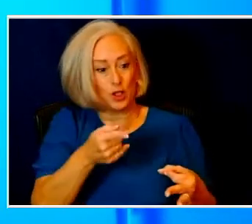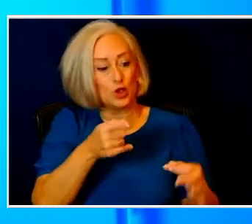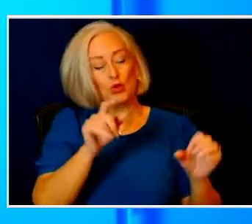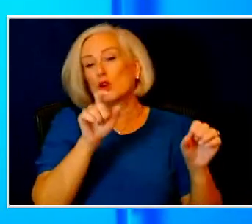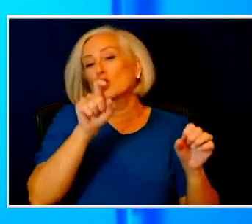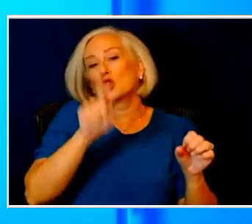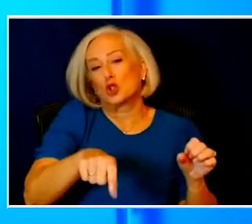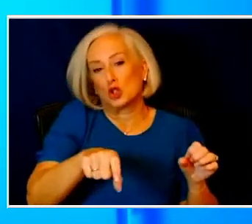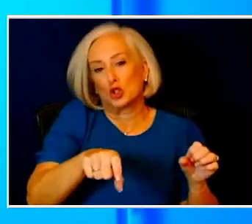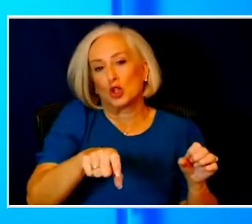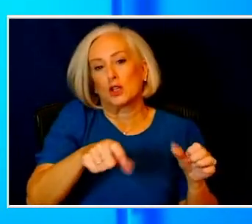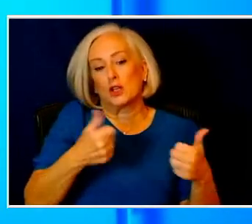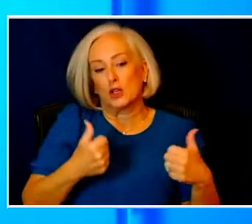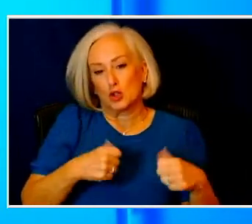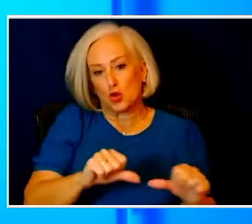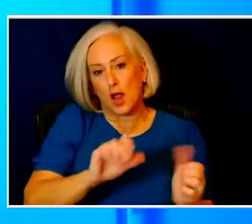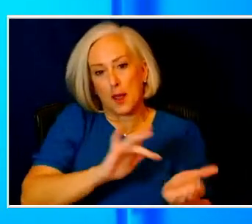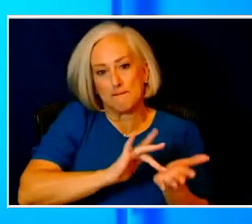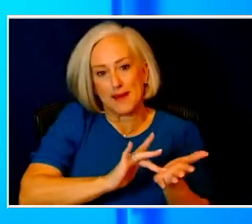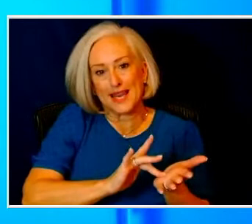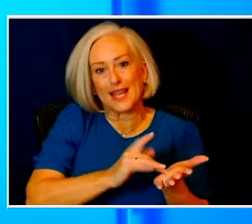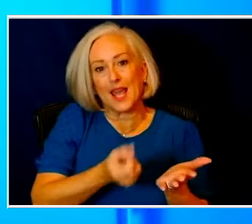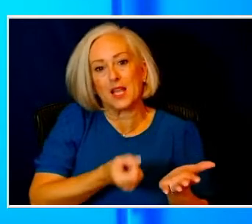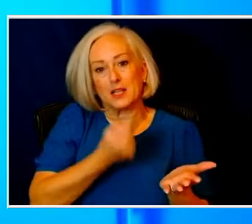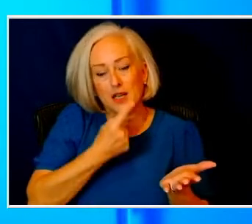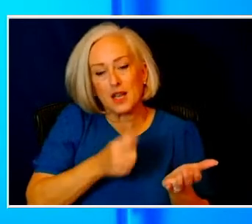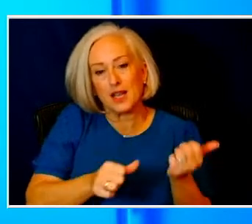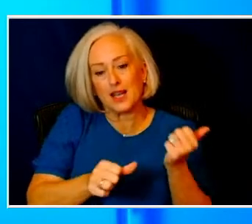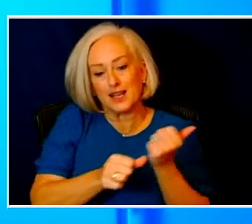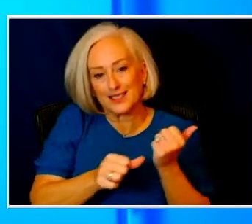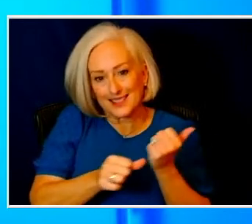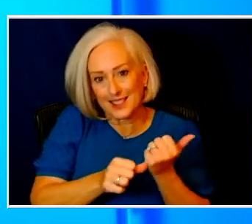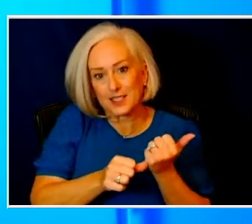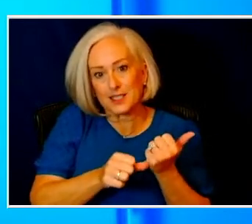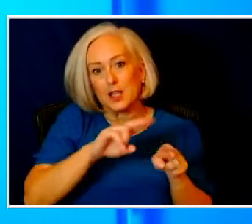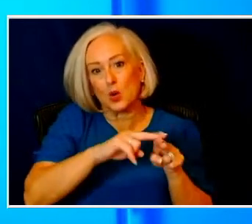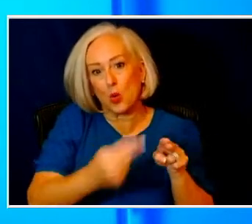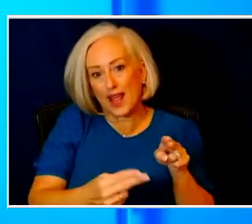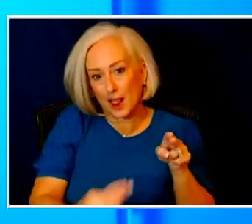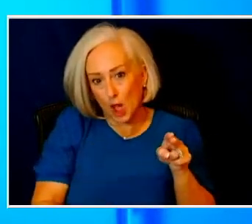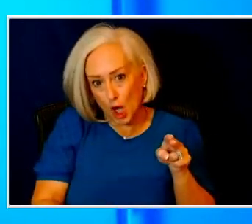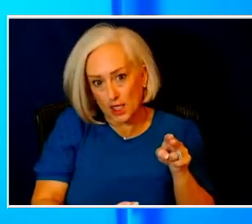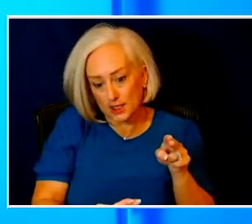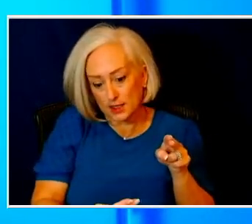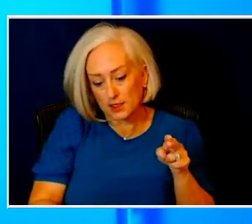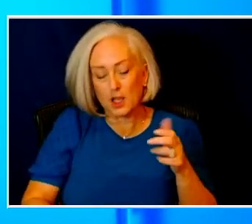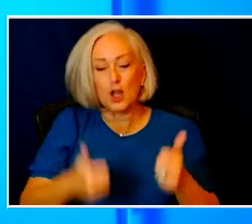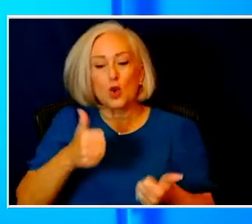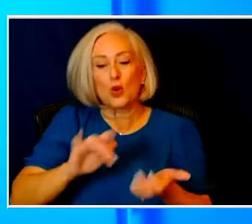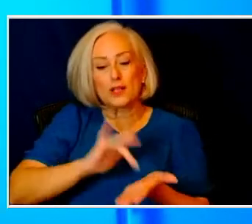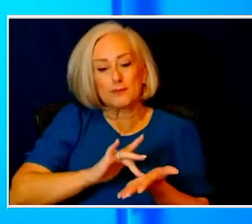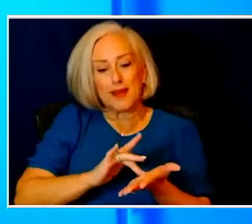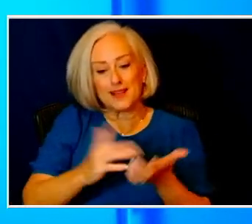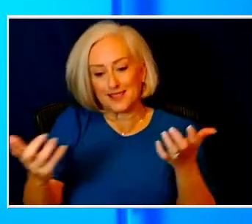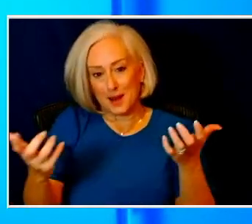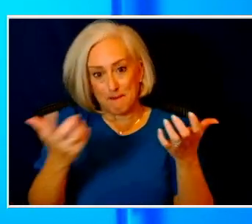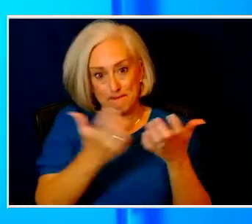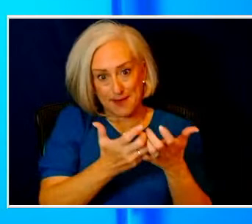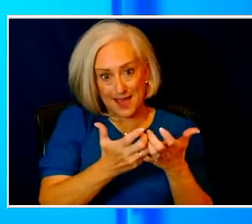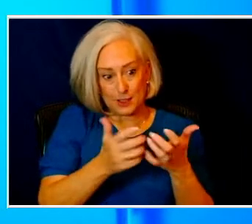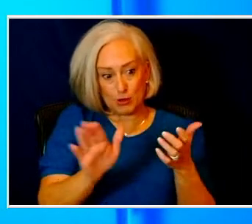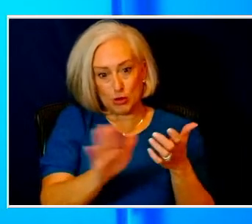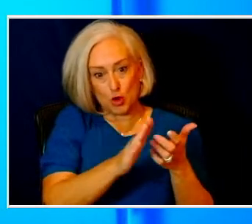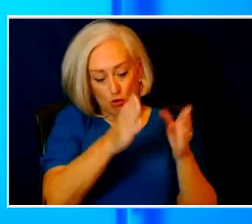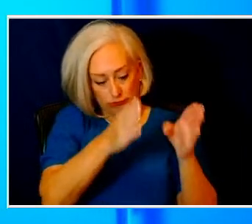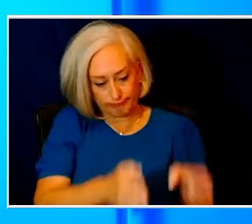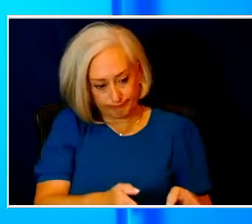for medication-assisted weight loss, which of the available medications might be the best fit for you, and that can depend on what other